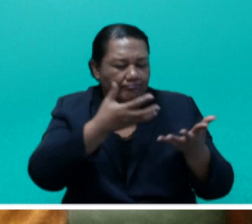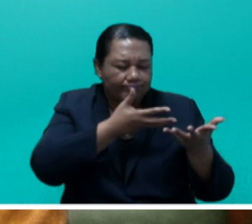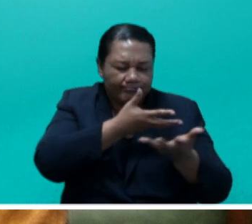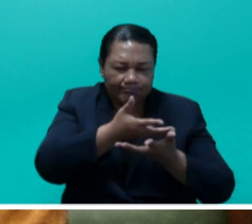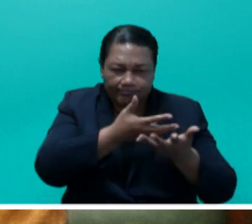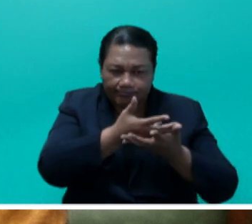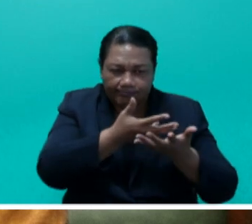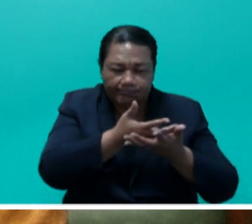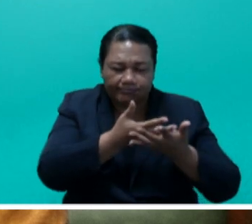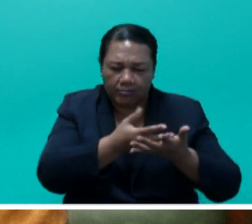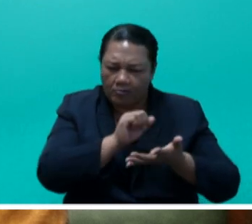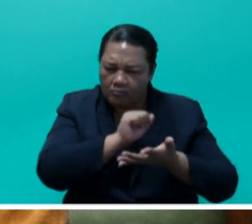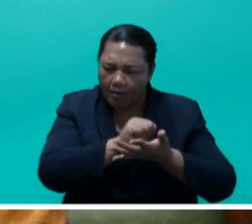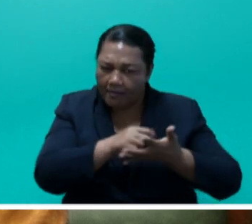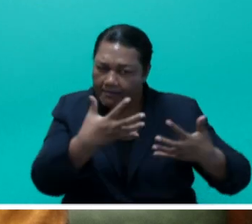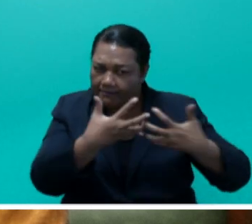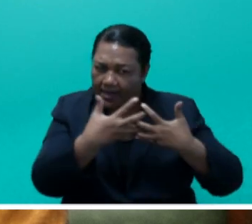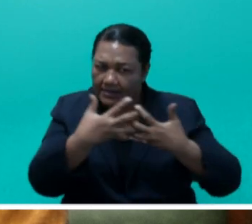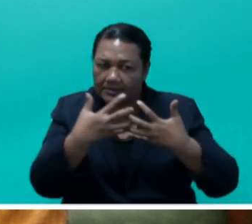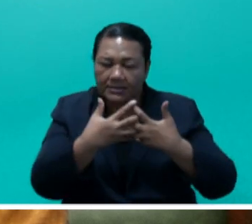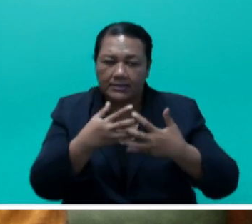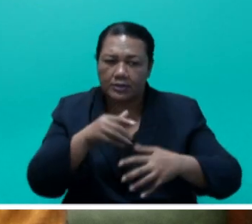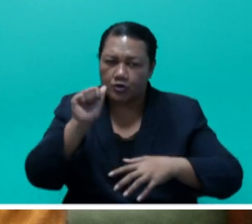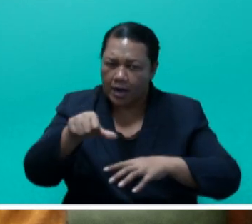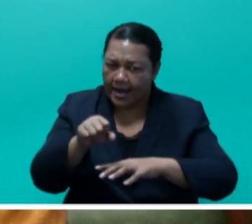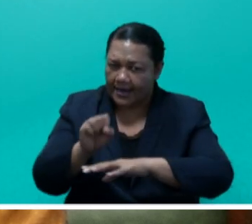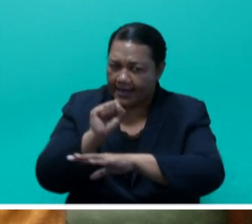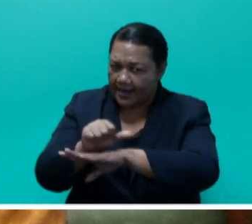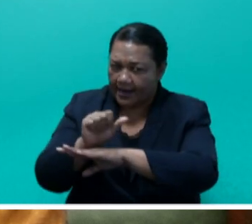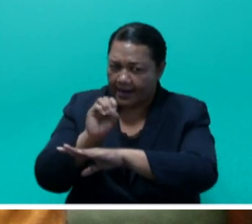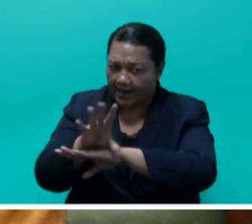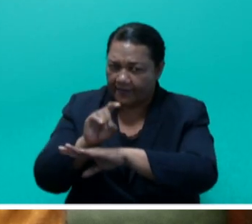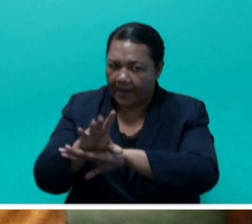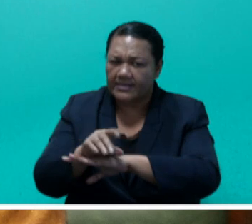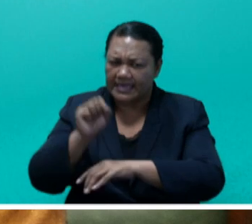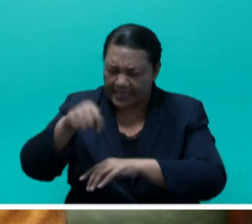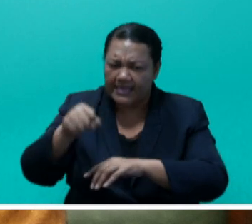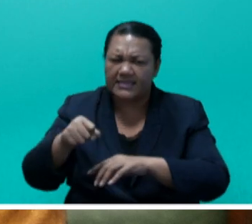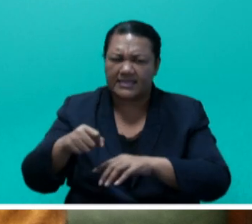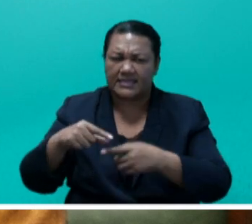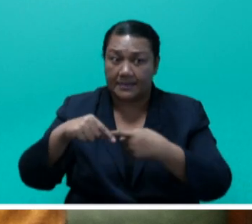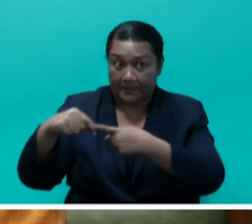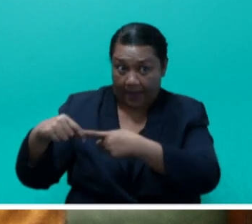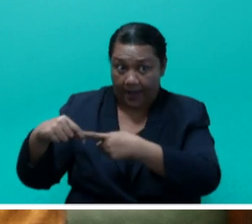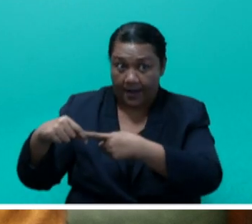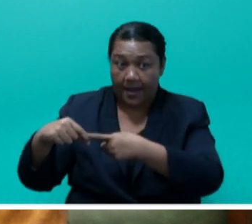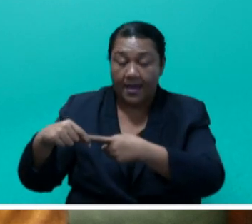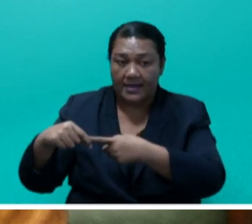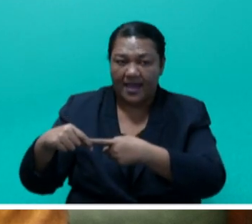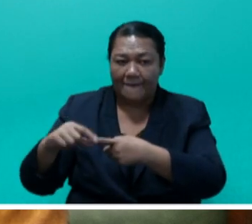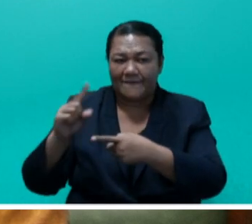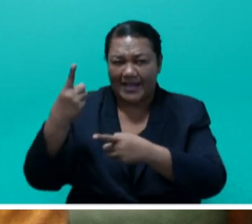get the right advice, and that once the project, although it's a pilot project, it is a significant project, that it will